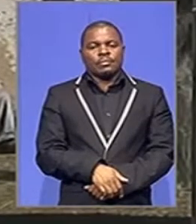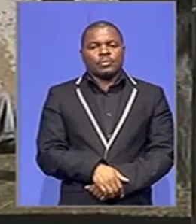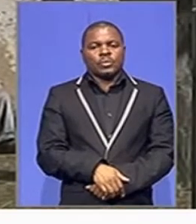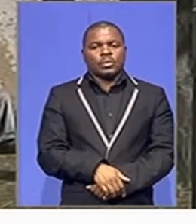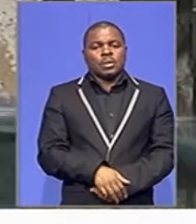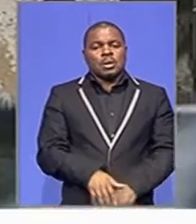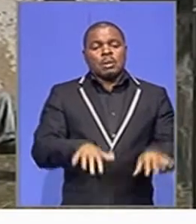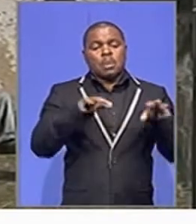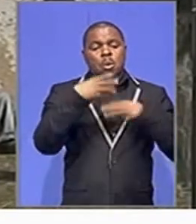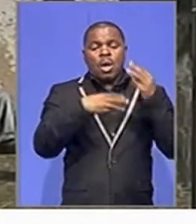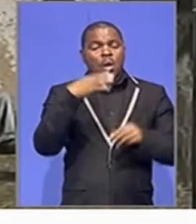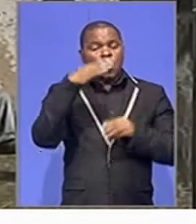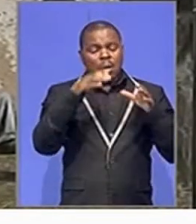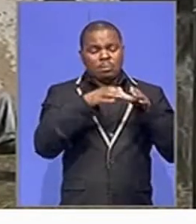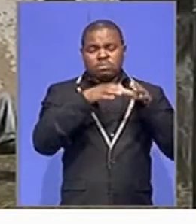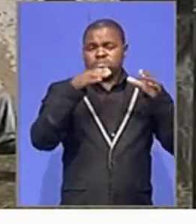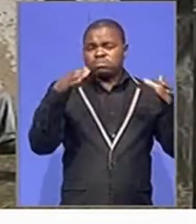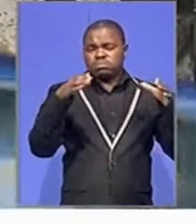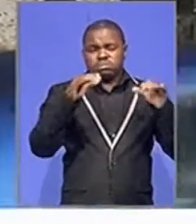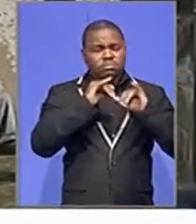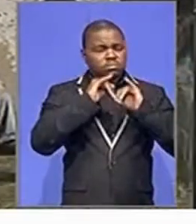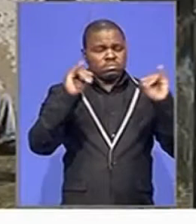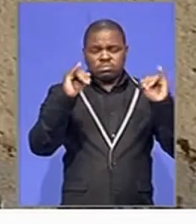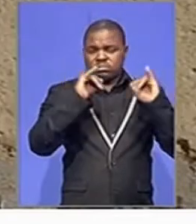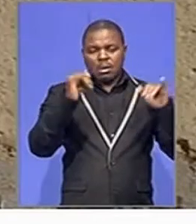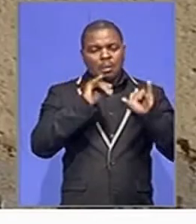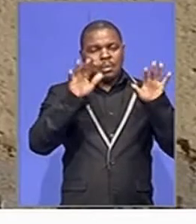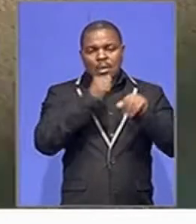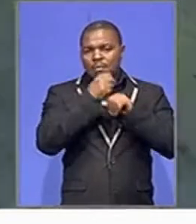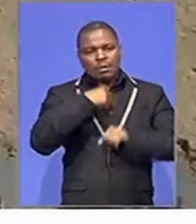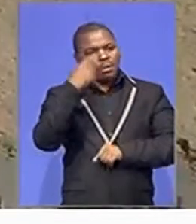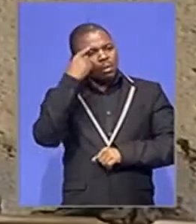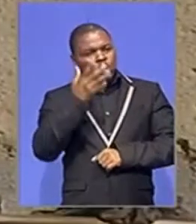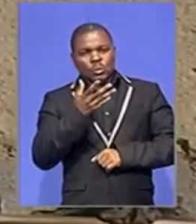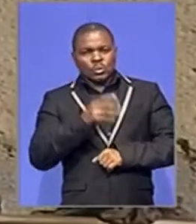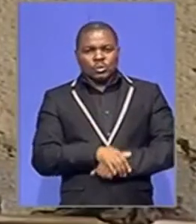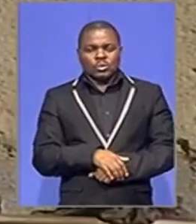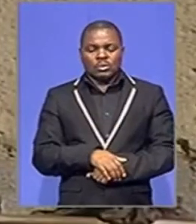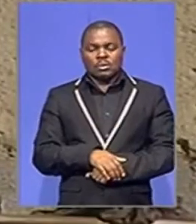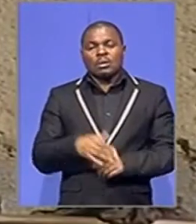Sekgahla sena sa tlhokeho ya mesebetsi se hodimo ho feta ka moo ho neng ho lebelletswe ka teng. Se eketsehile ka